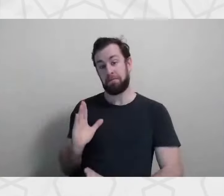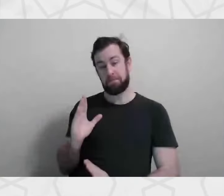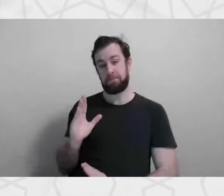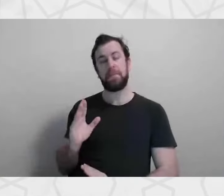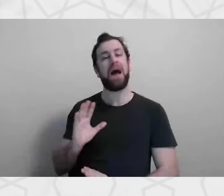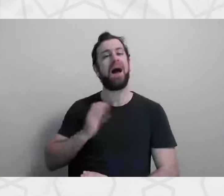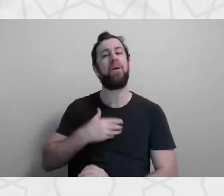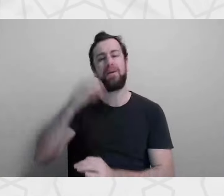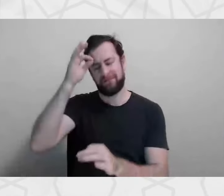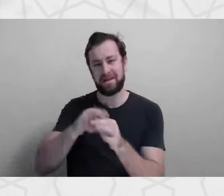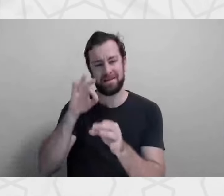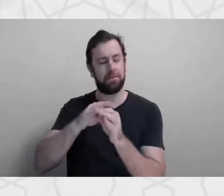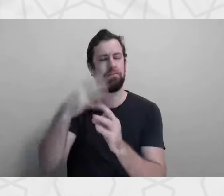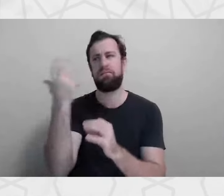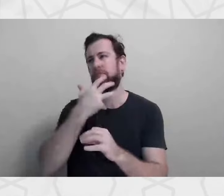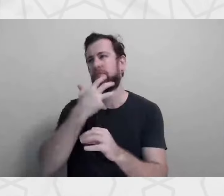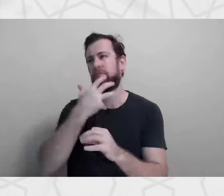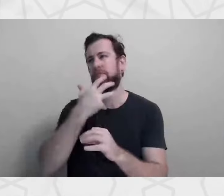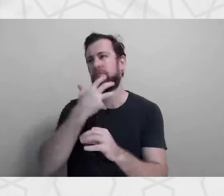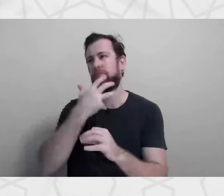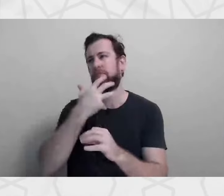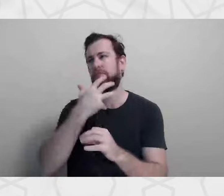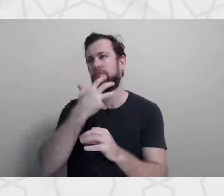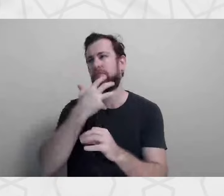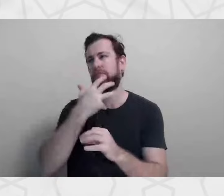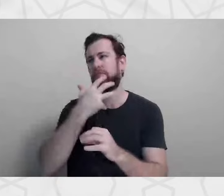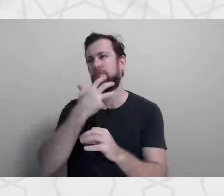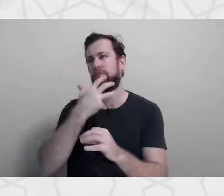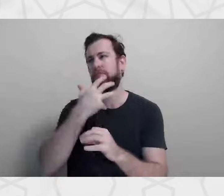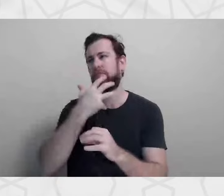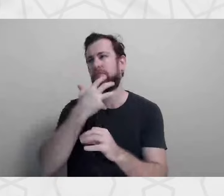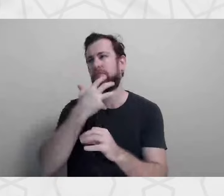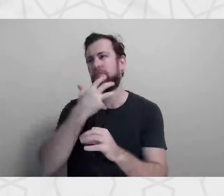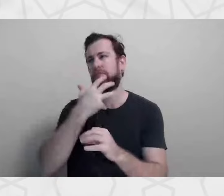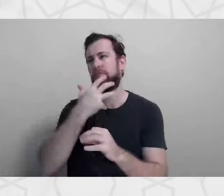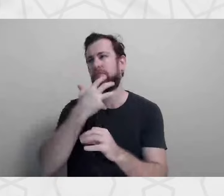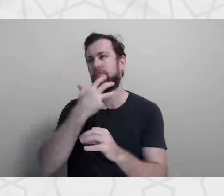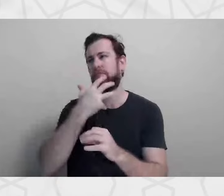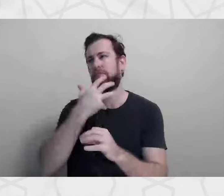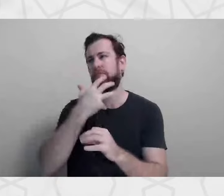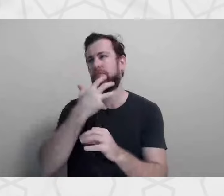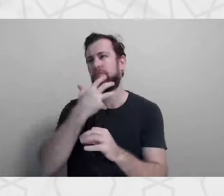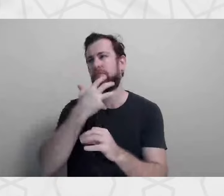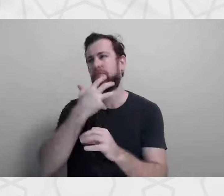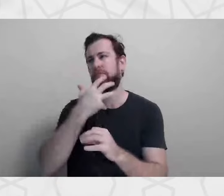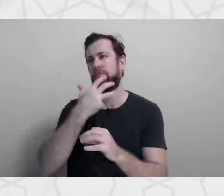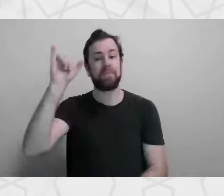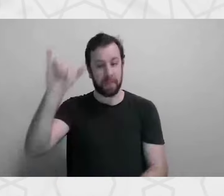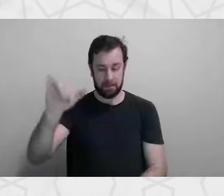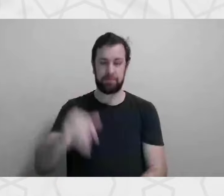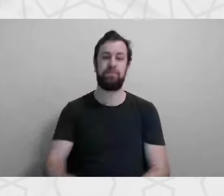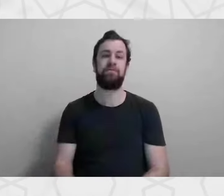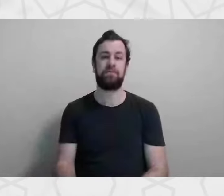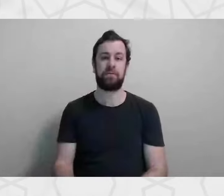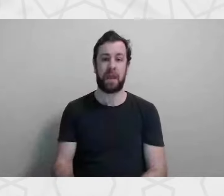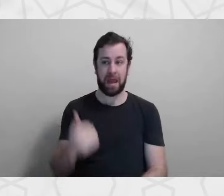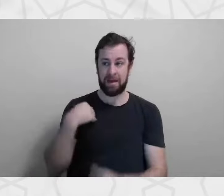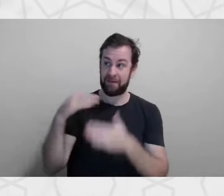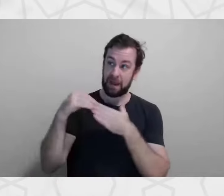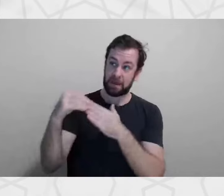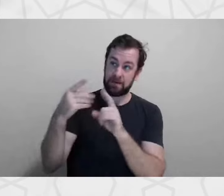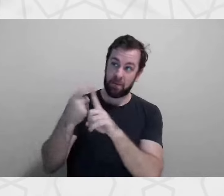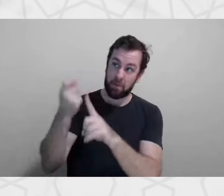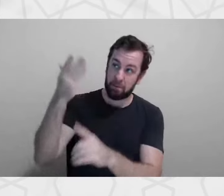is to be able to hold on to the rope of Allah subhanahu wa ta'ala, to be able to have that